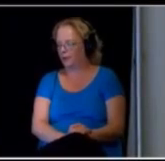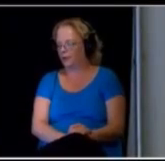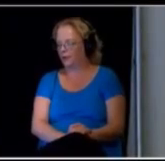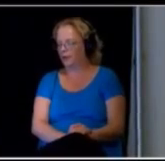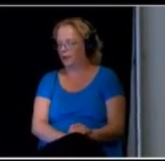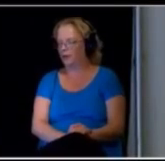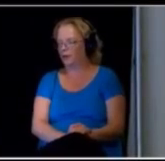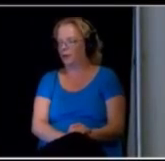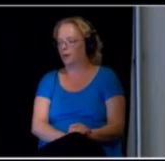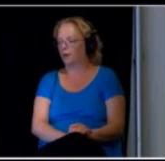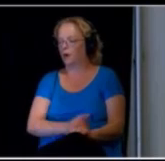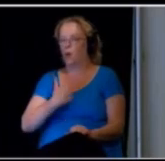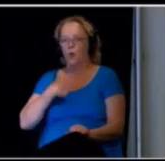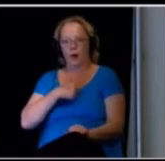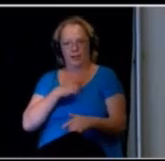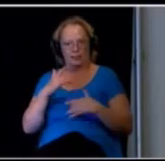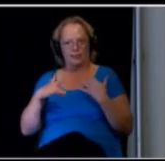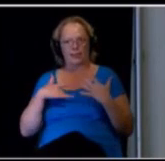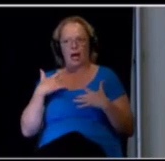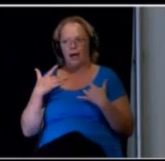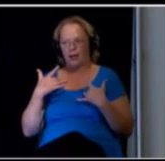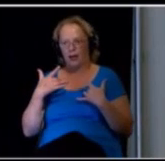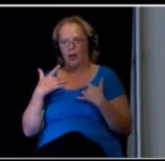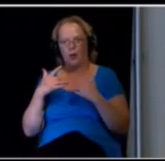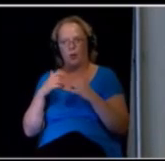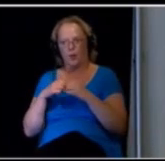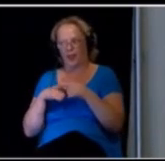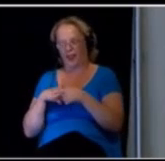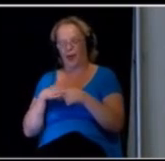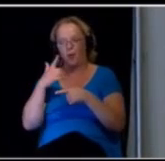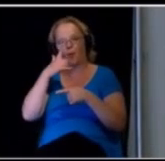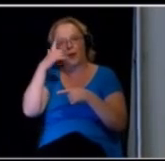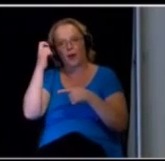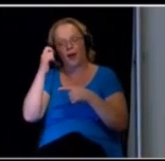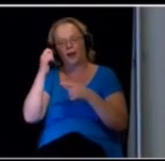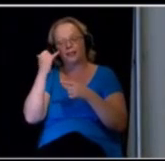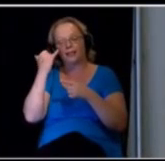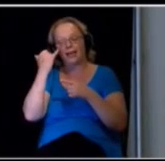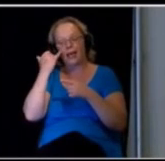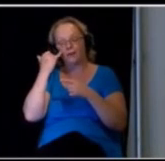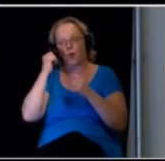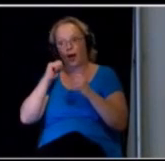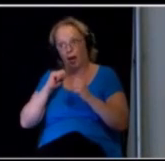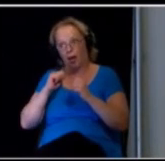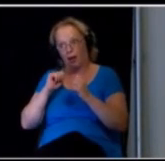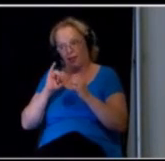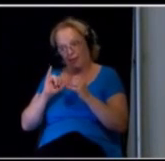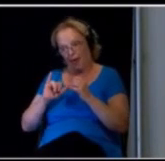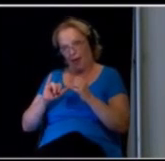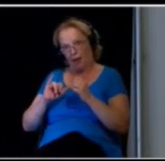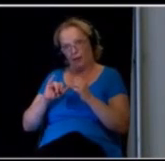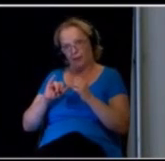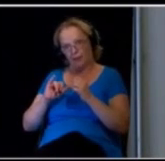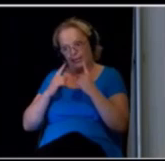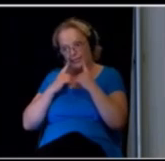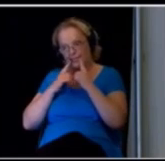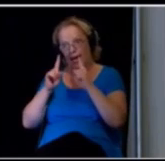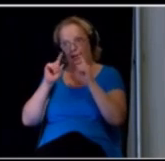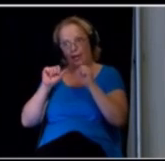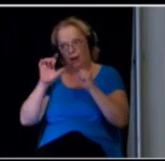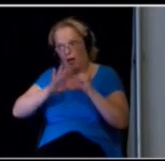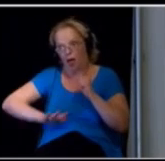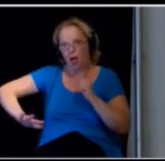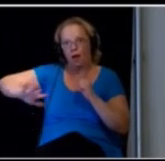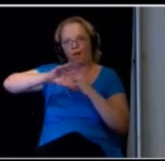So we're really excited by this because if we can take this level of success and extend it around the world,